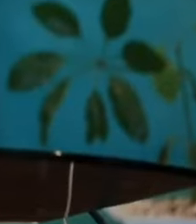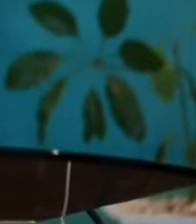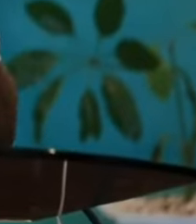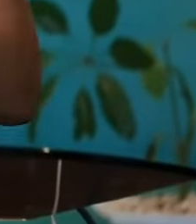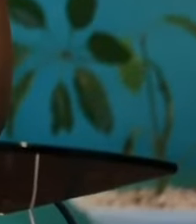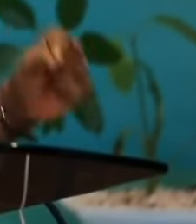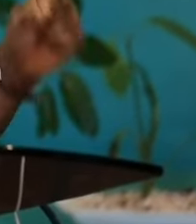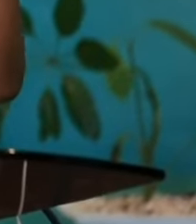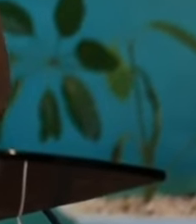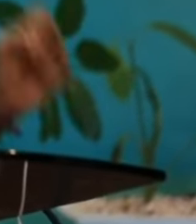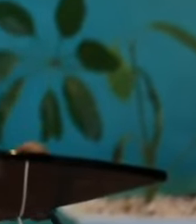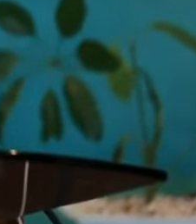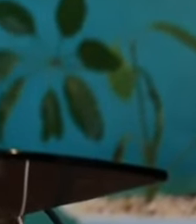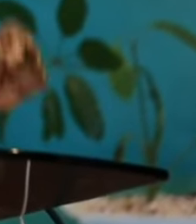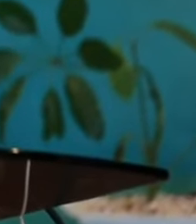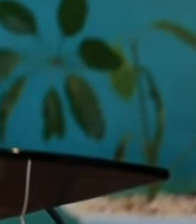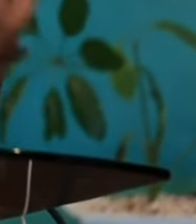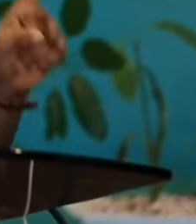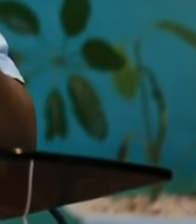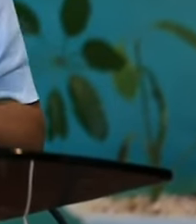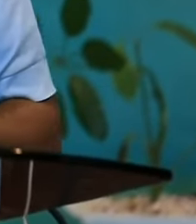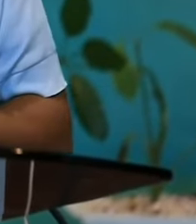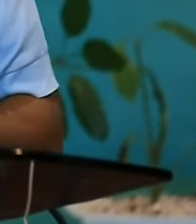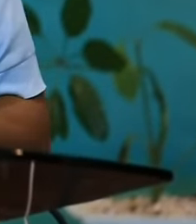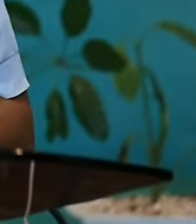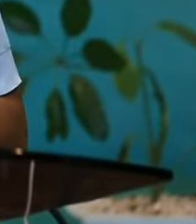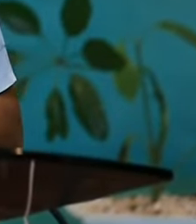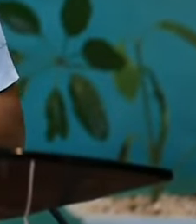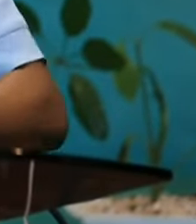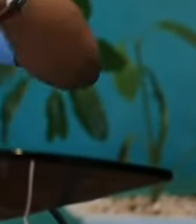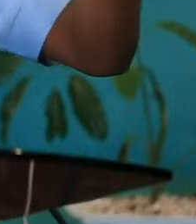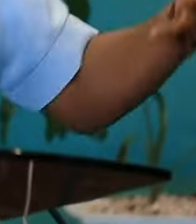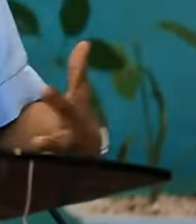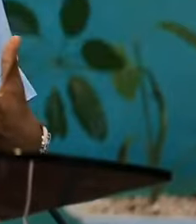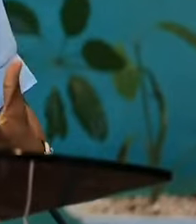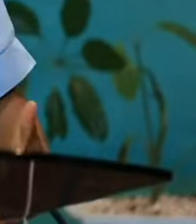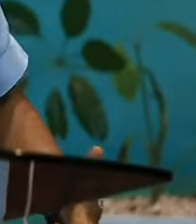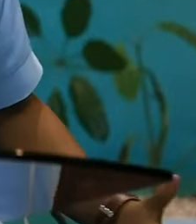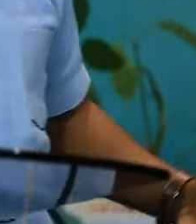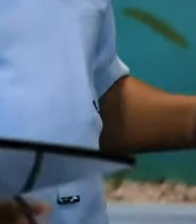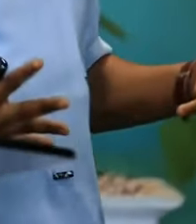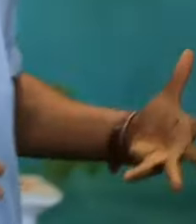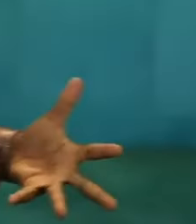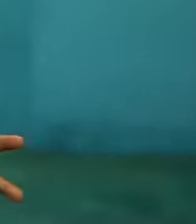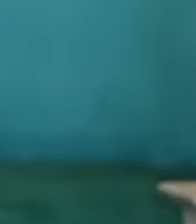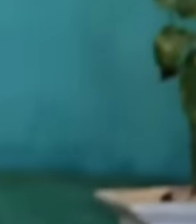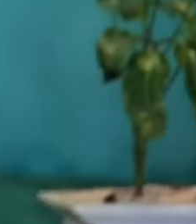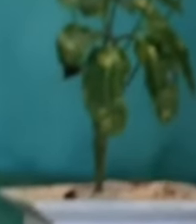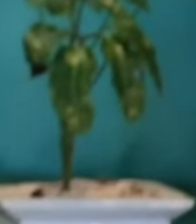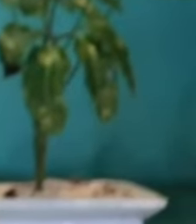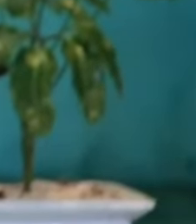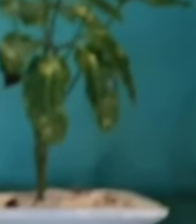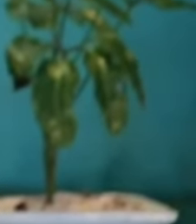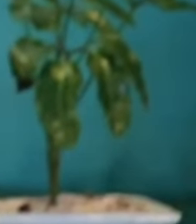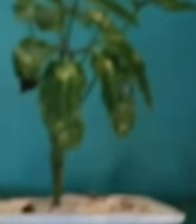clean. Whatever it is, your room must be clean. Your environment, when somebody enters your